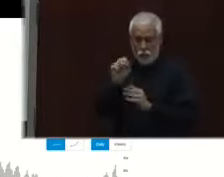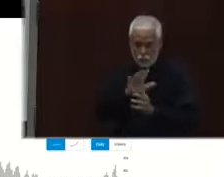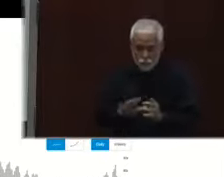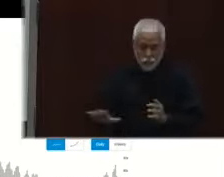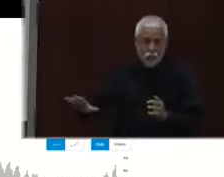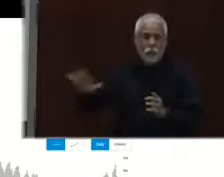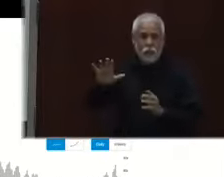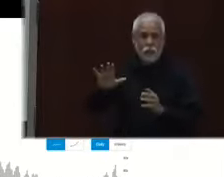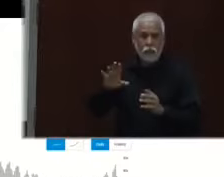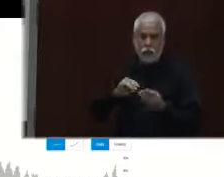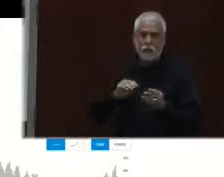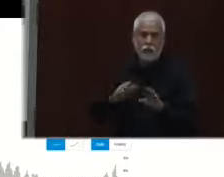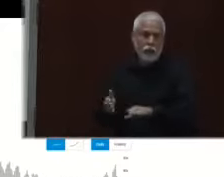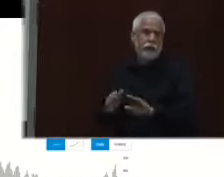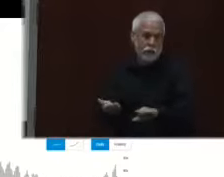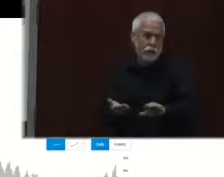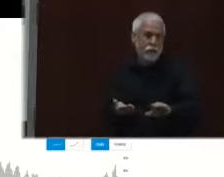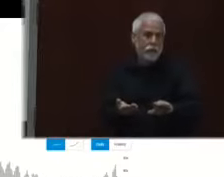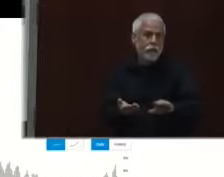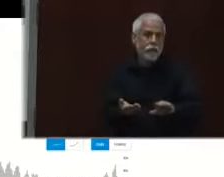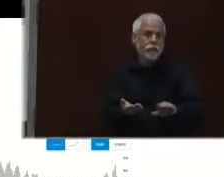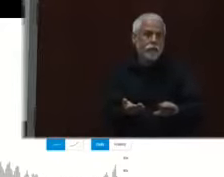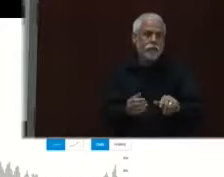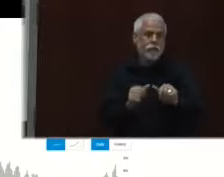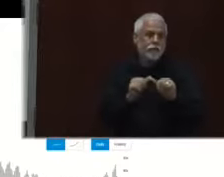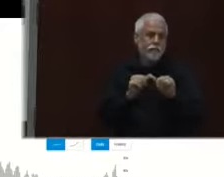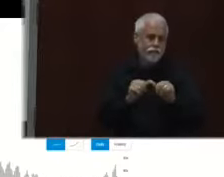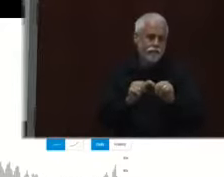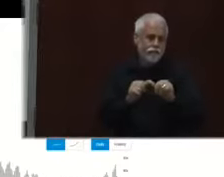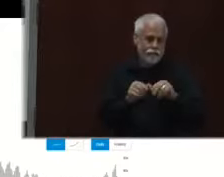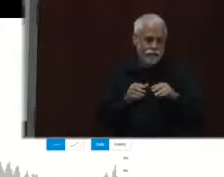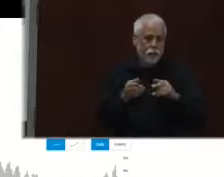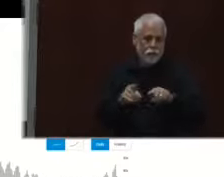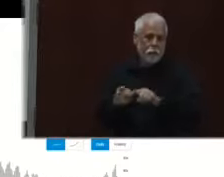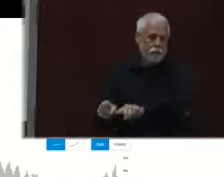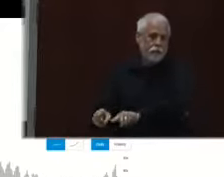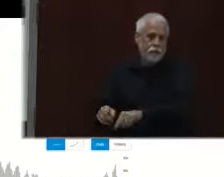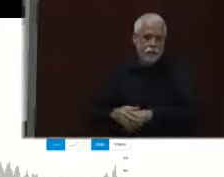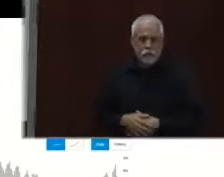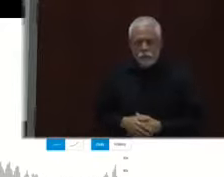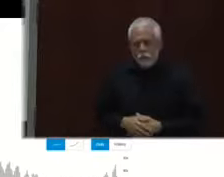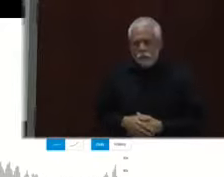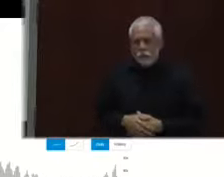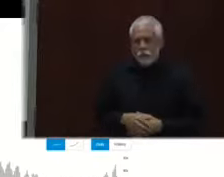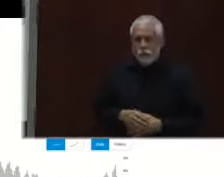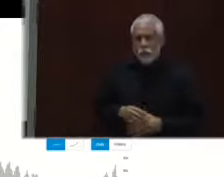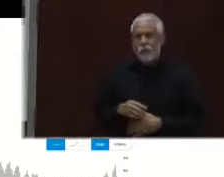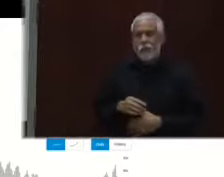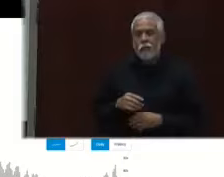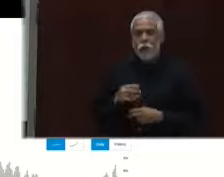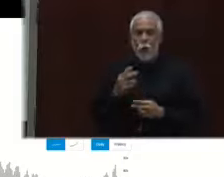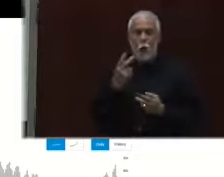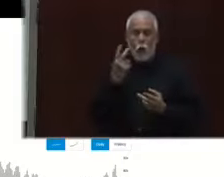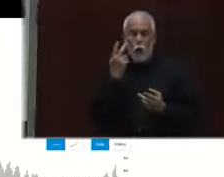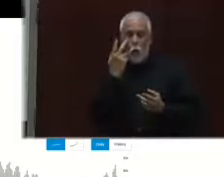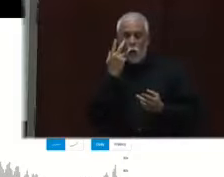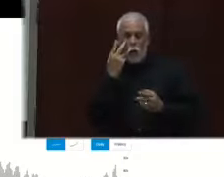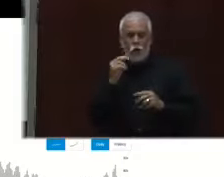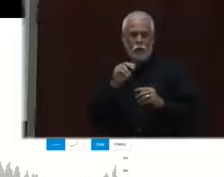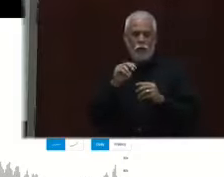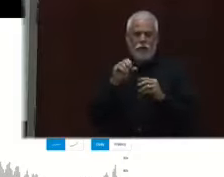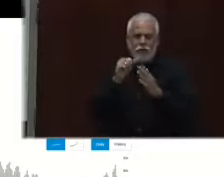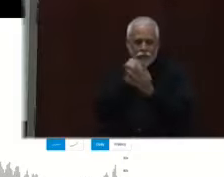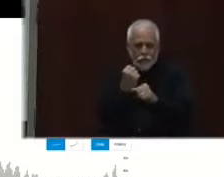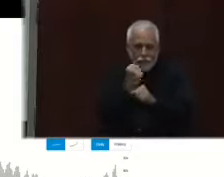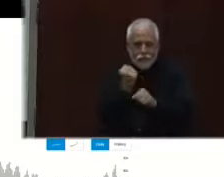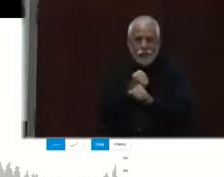and COVID deaths continue to occur. The shapes of these curves that you'll see